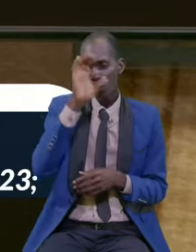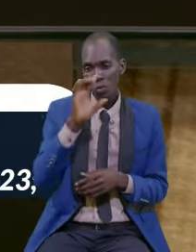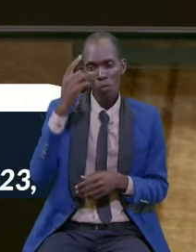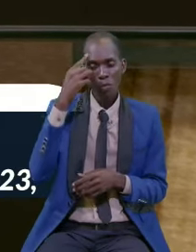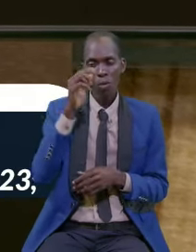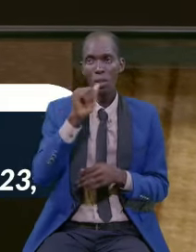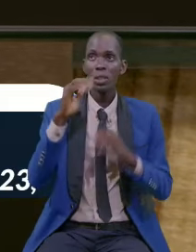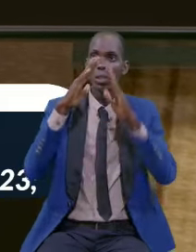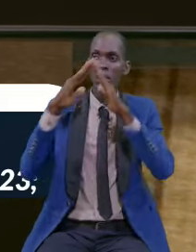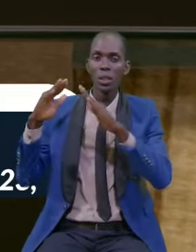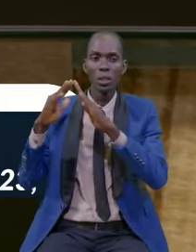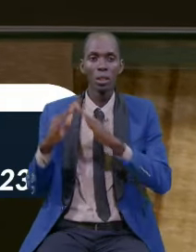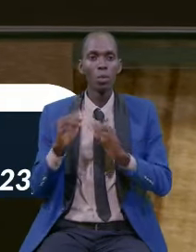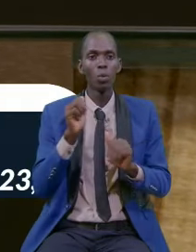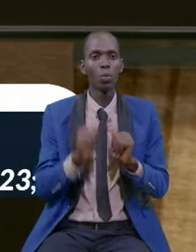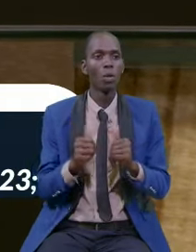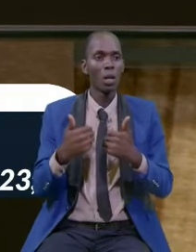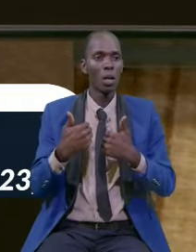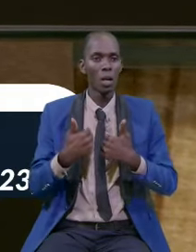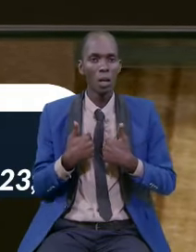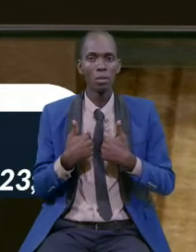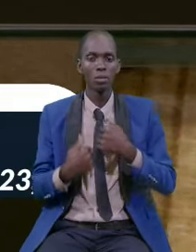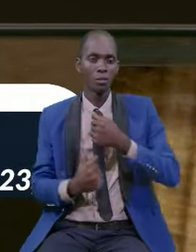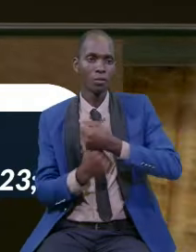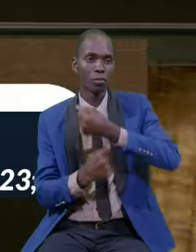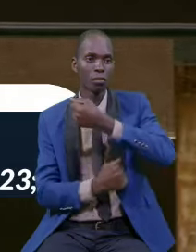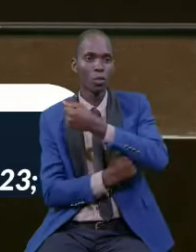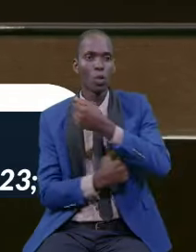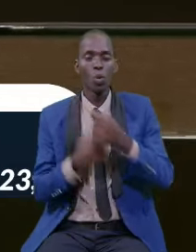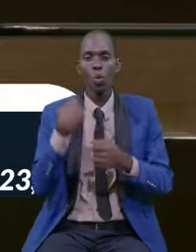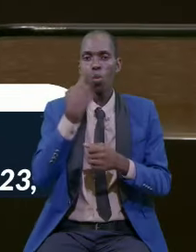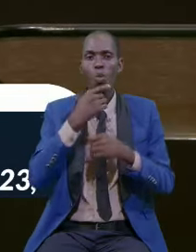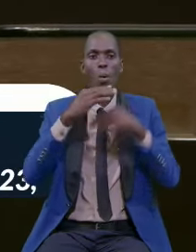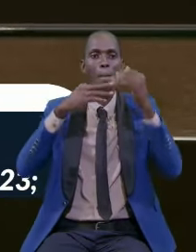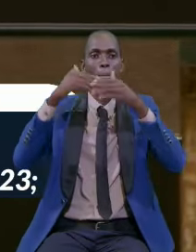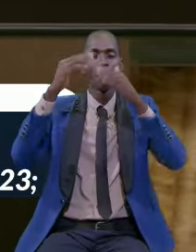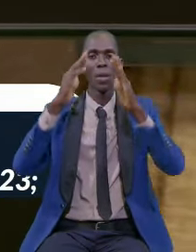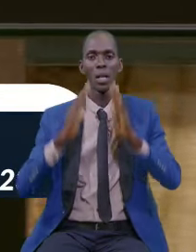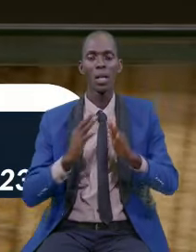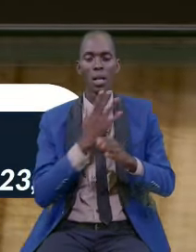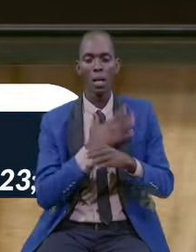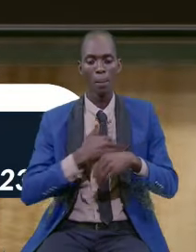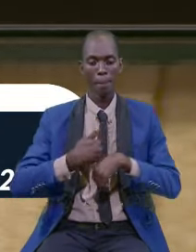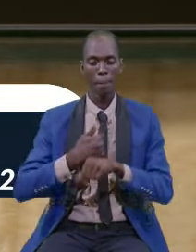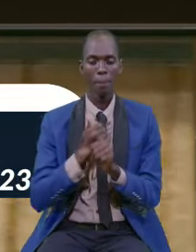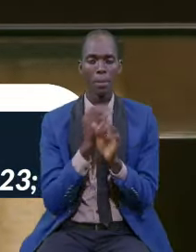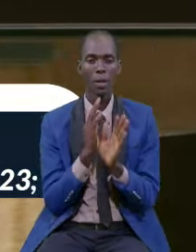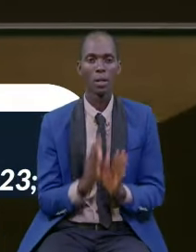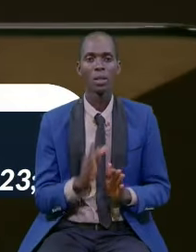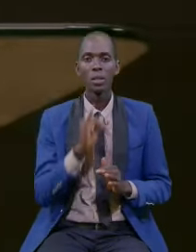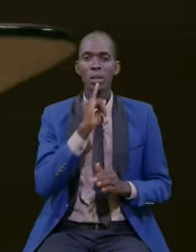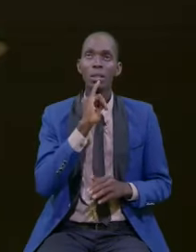which has foundations, whose builder and maker is